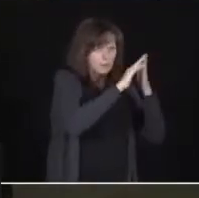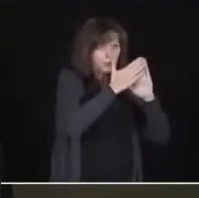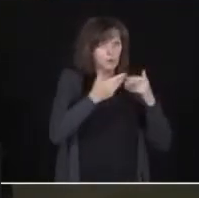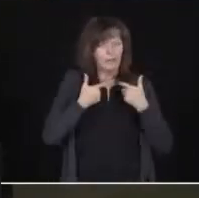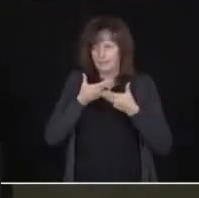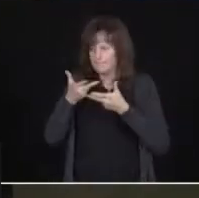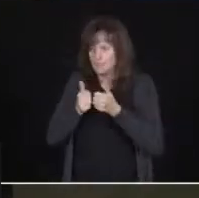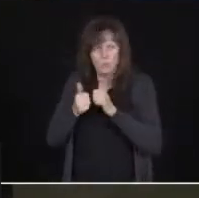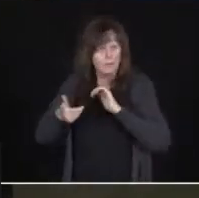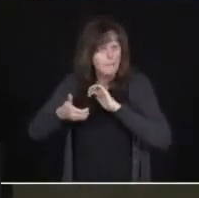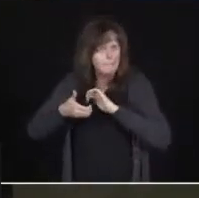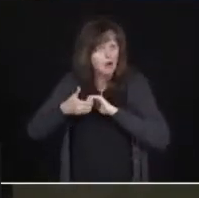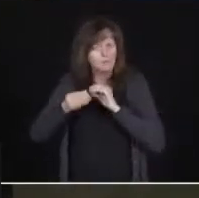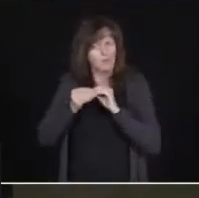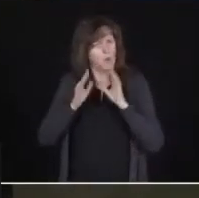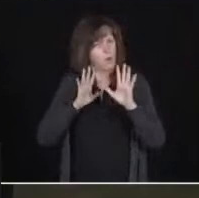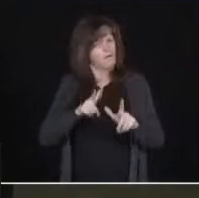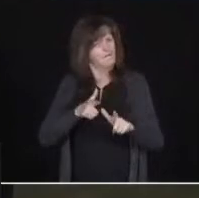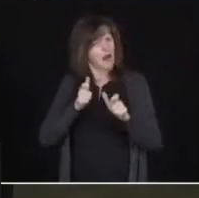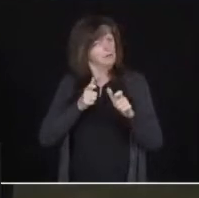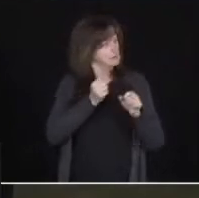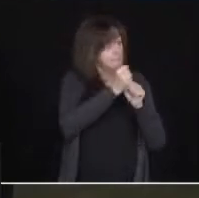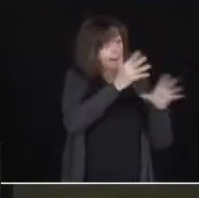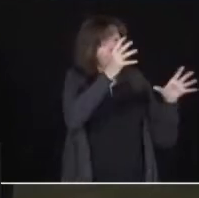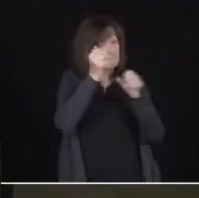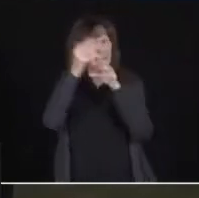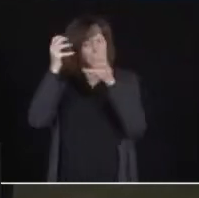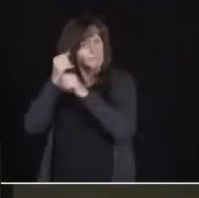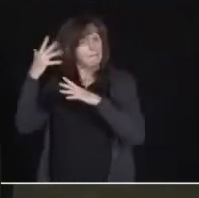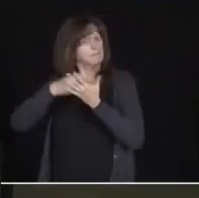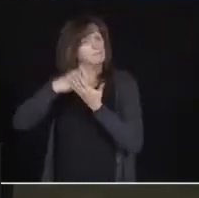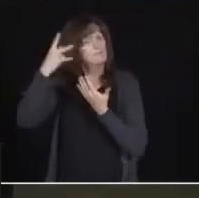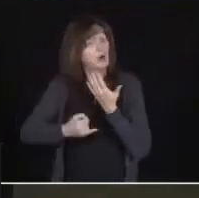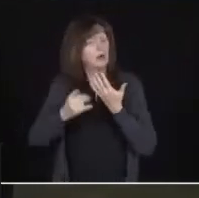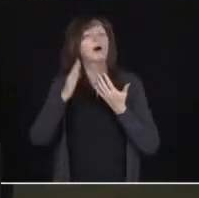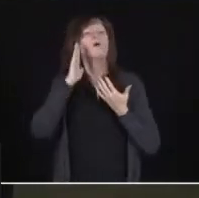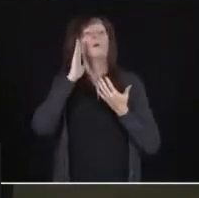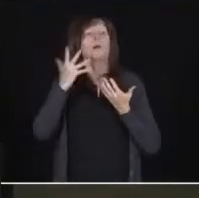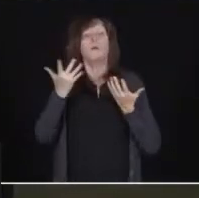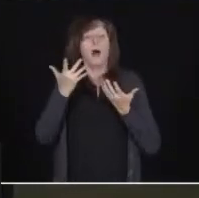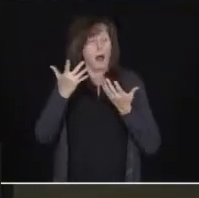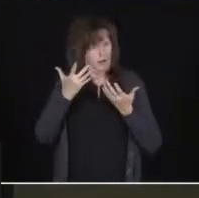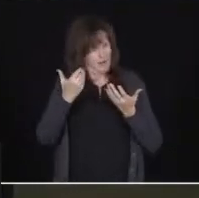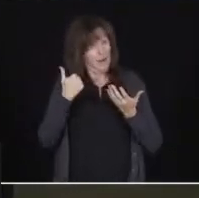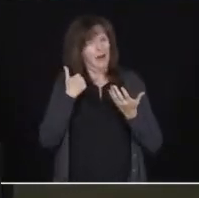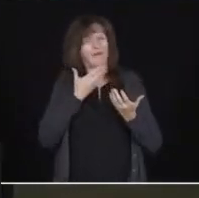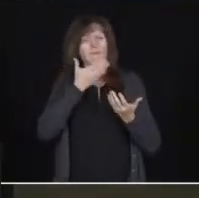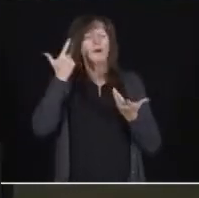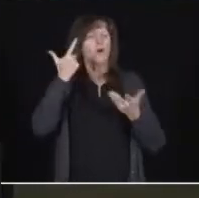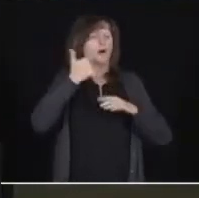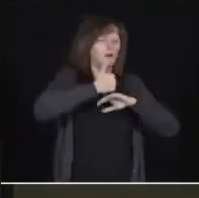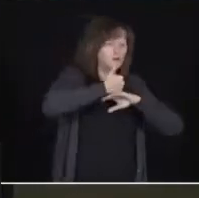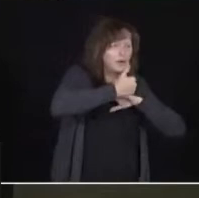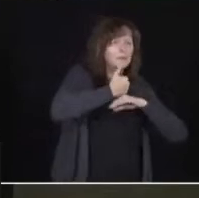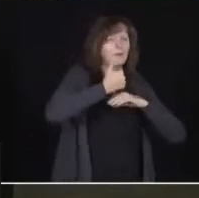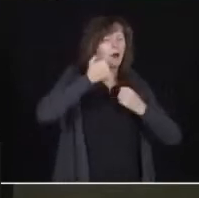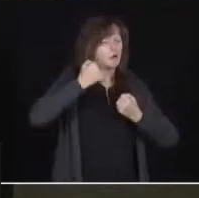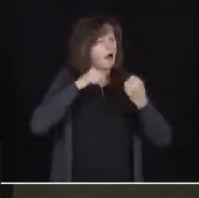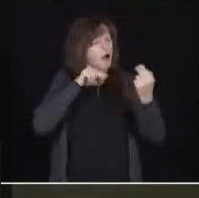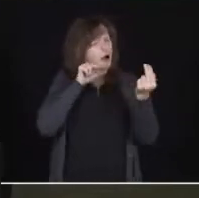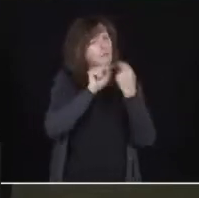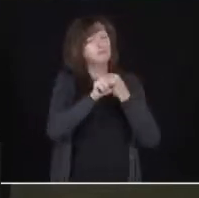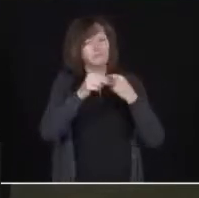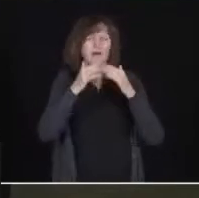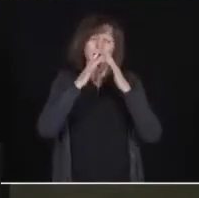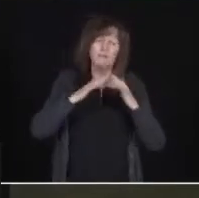the delivery of transit-oriented communities. We are fully committed to working in collaboration with